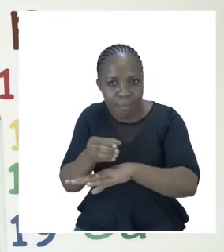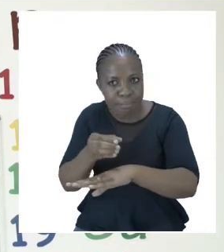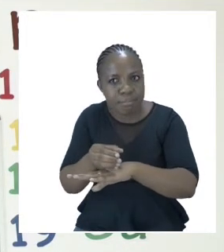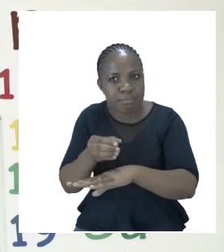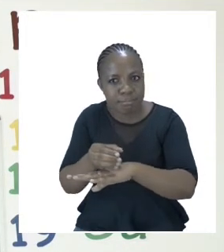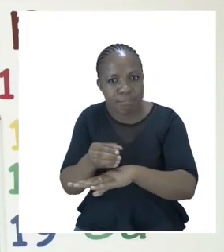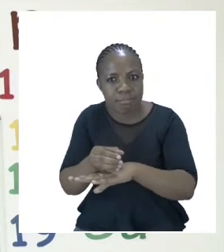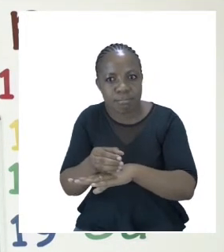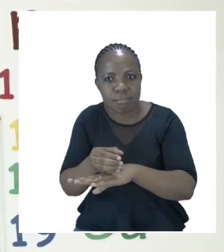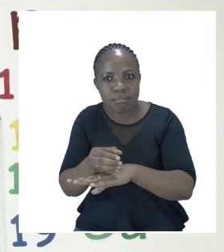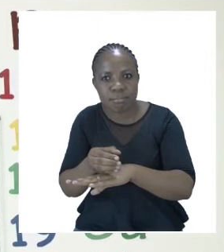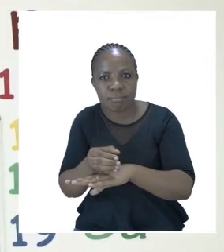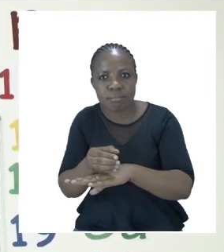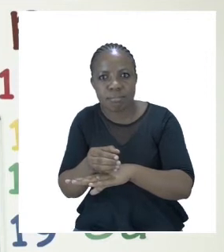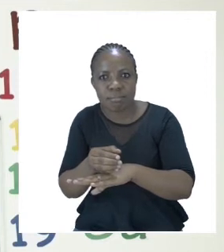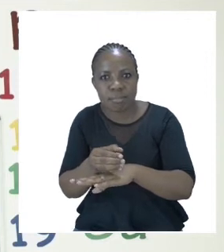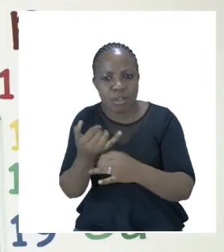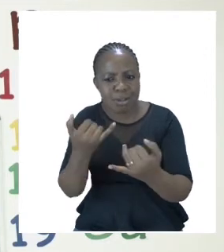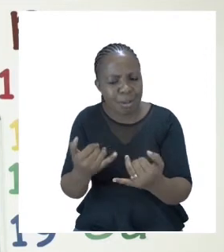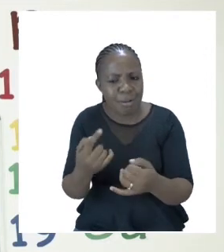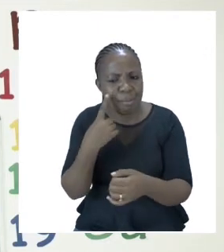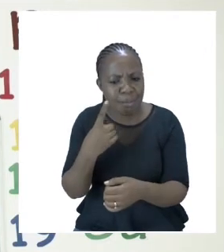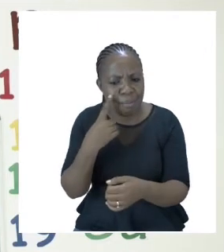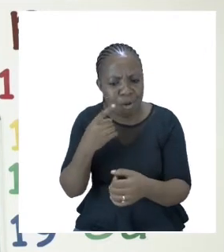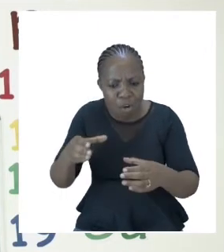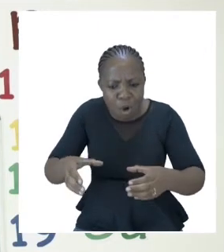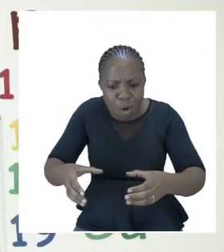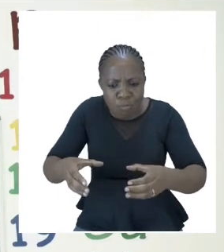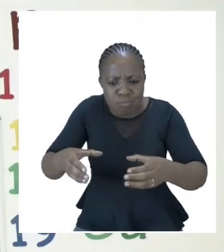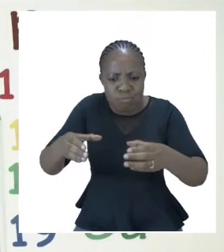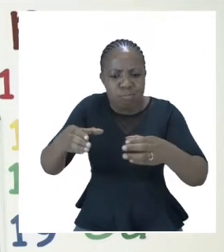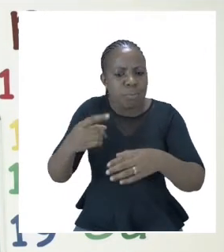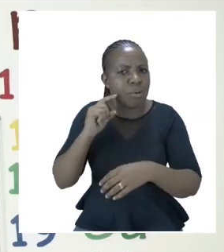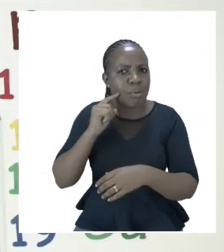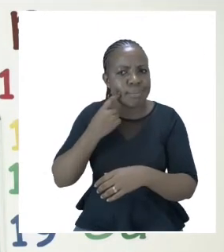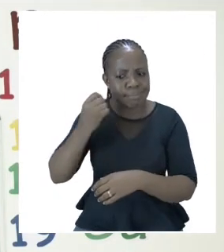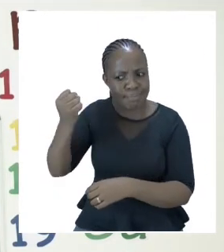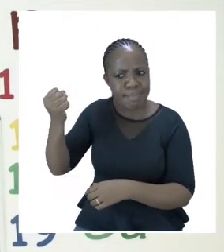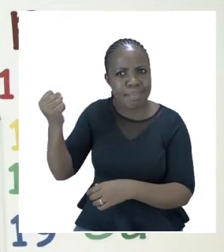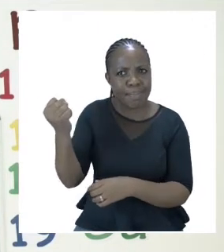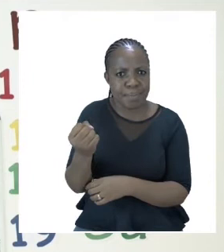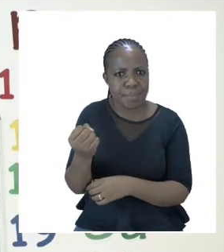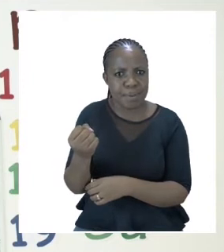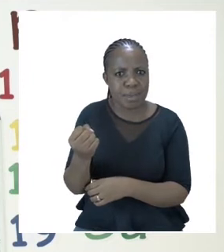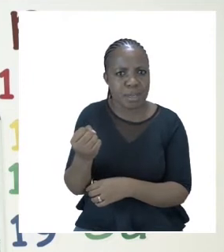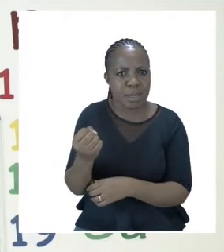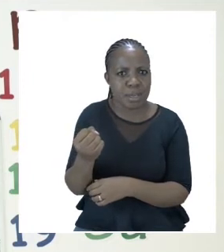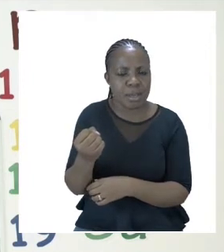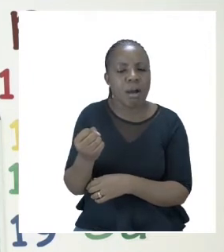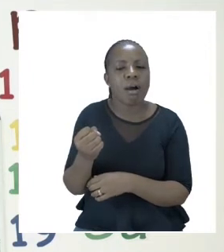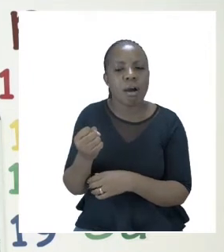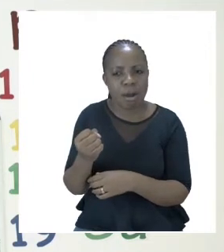seems like the jar of sweets is bigger. So we are going to move it and